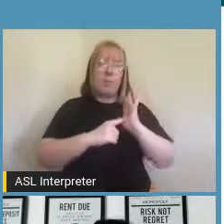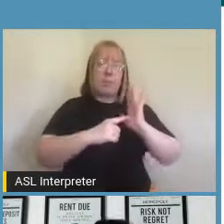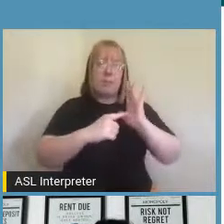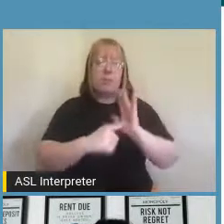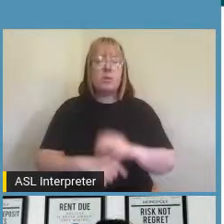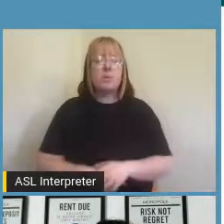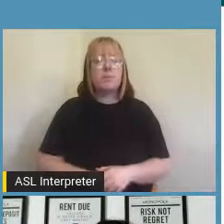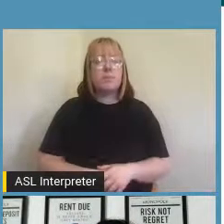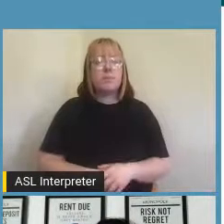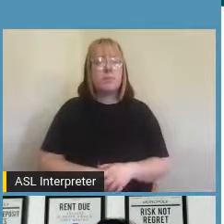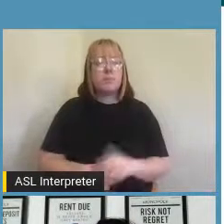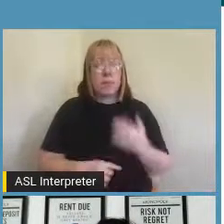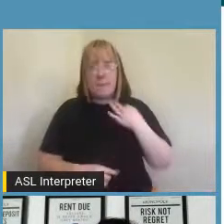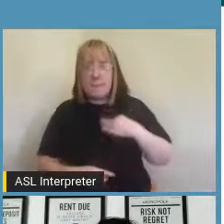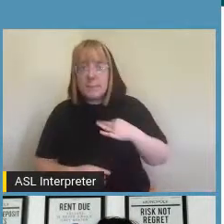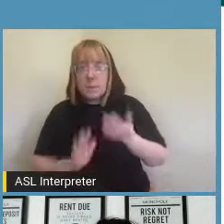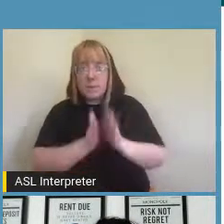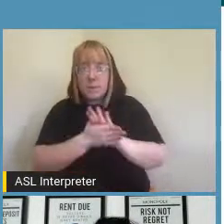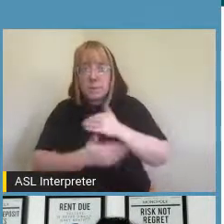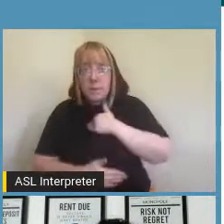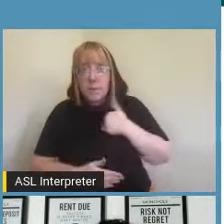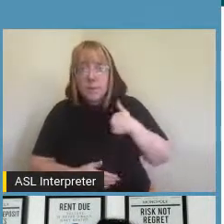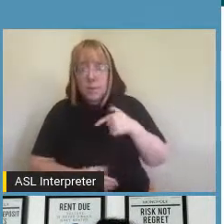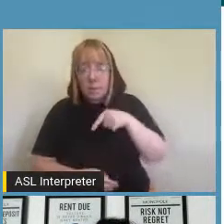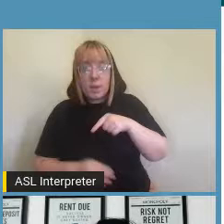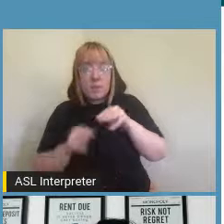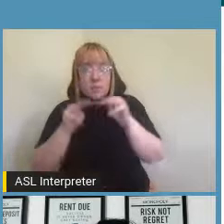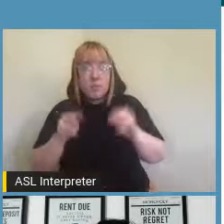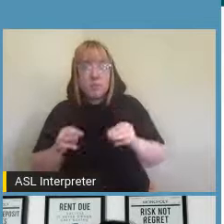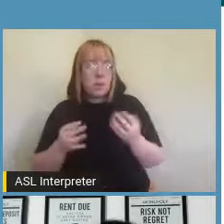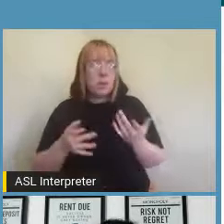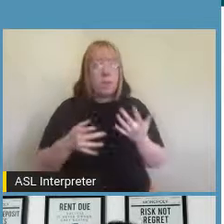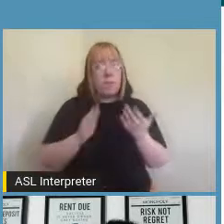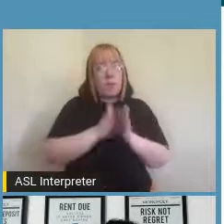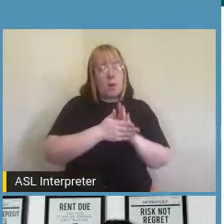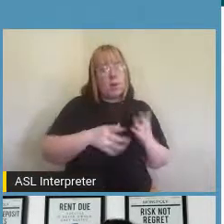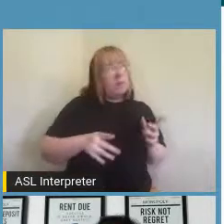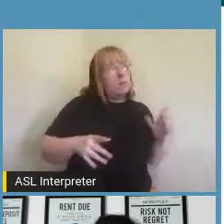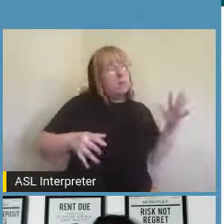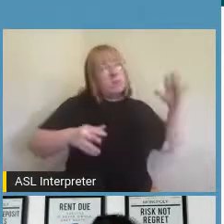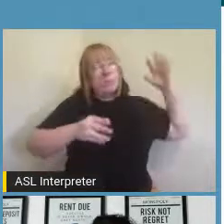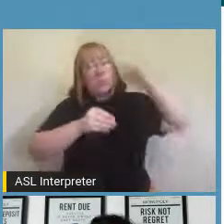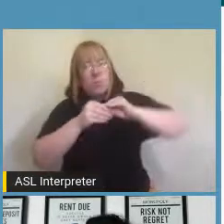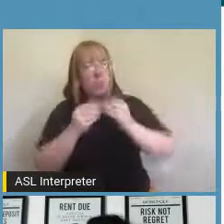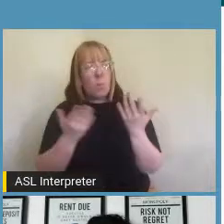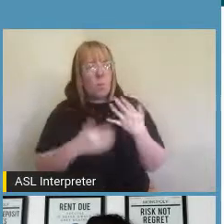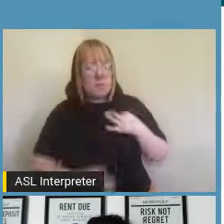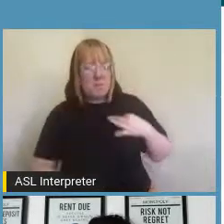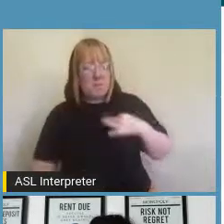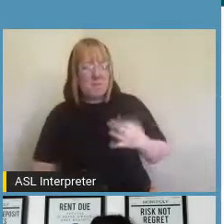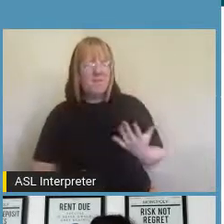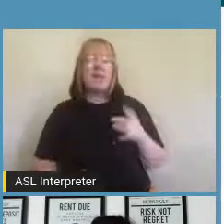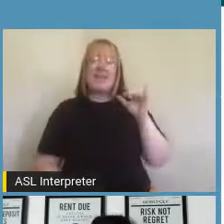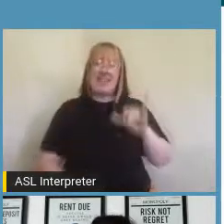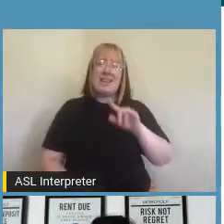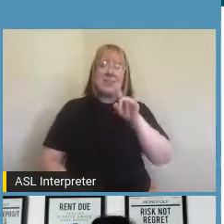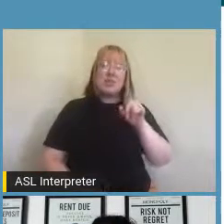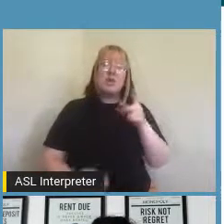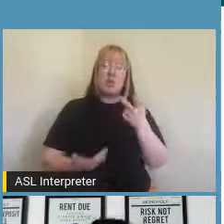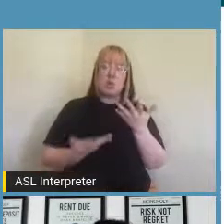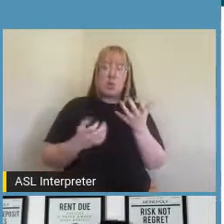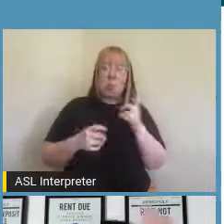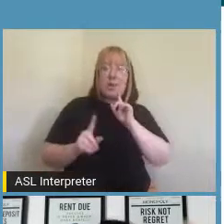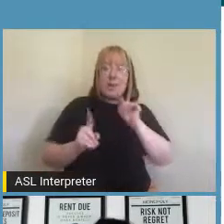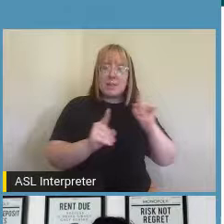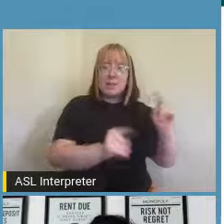the benefits potentially becoming a member, becoming even more involved, right? That's a lot of the questions we want to help answer for some of our audiences.